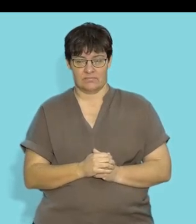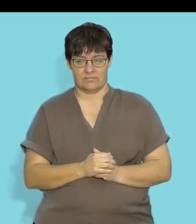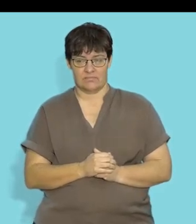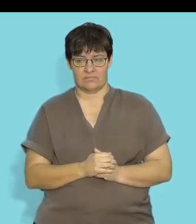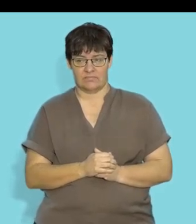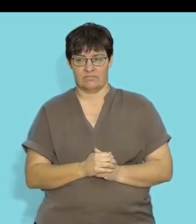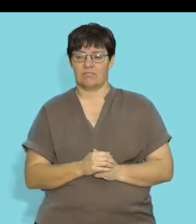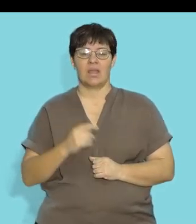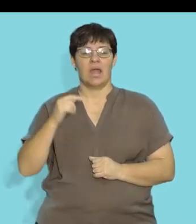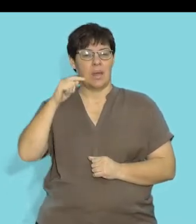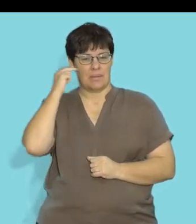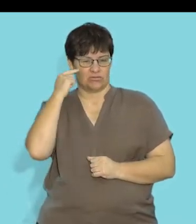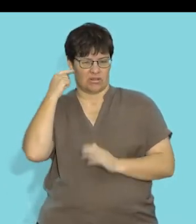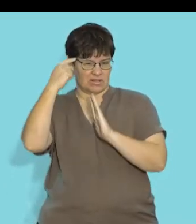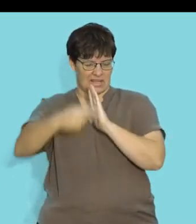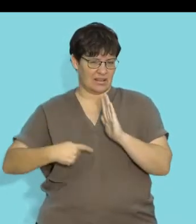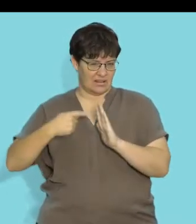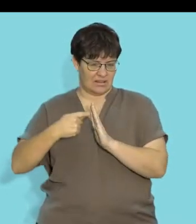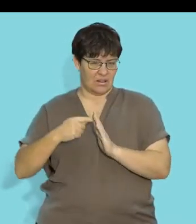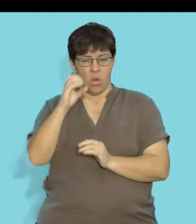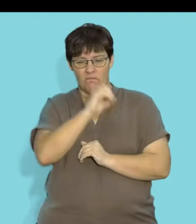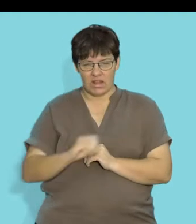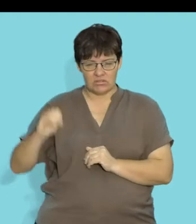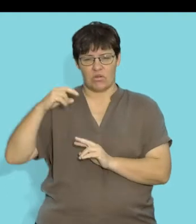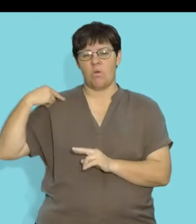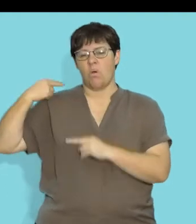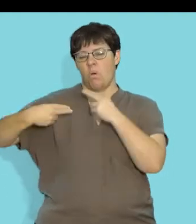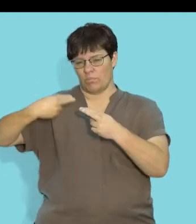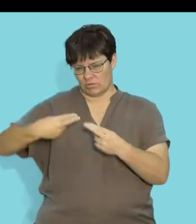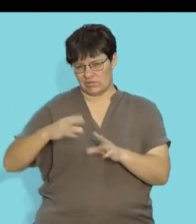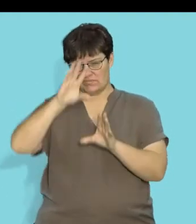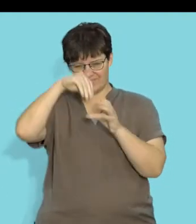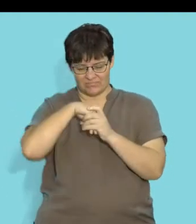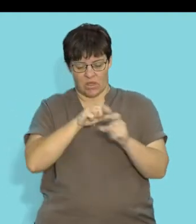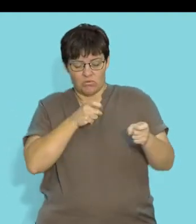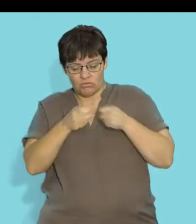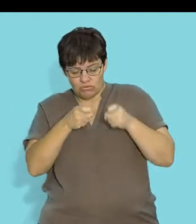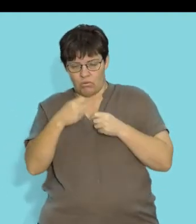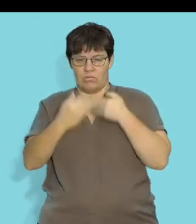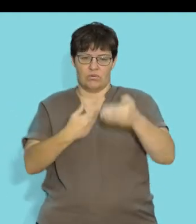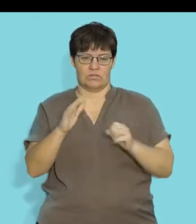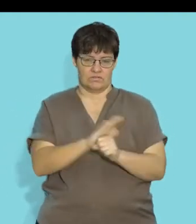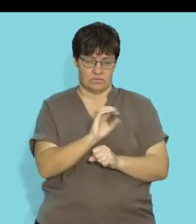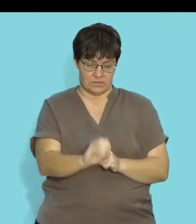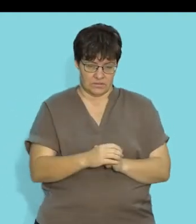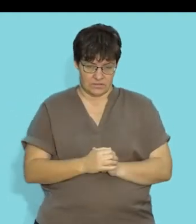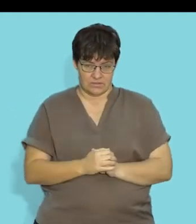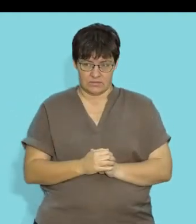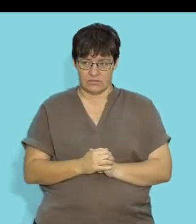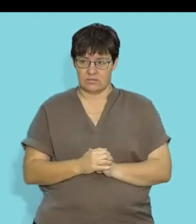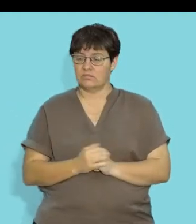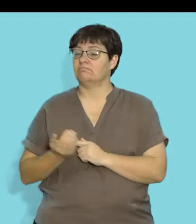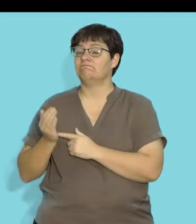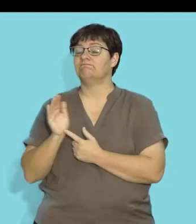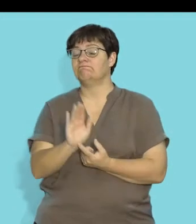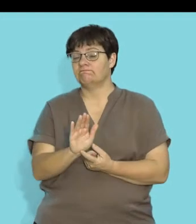Let's look at the menstrual cycle and ovulation and hormones that are responsible for controlling these processes. The graphs showing